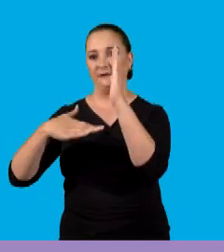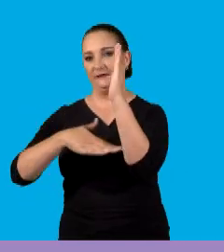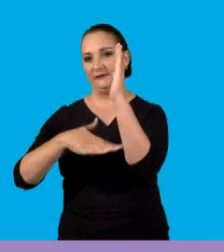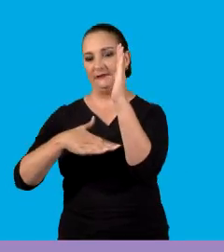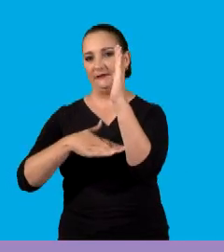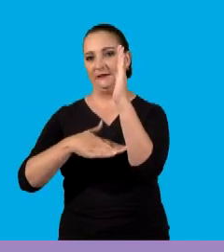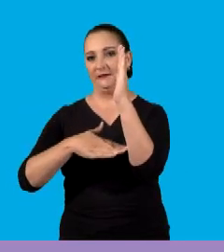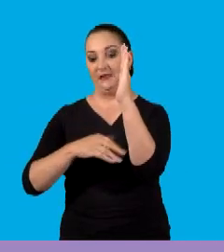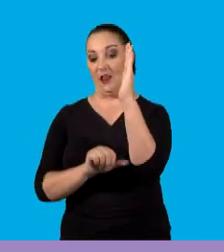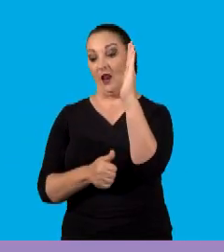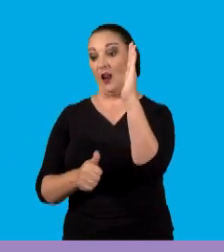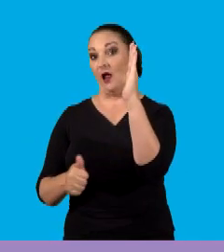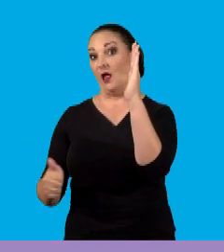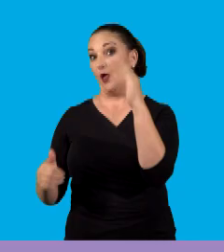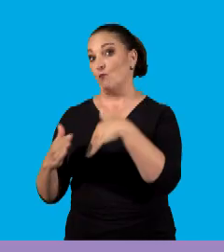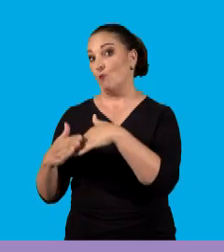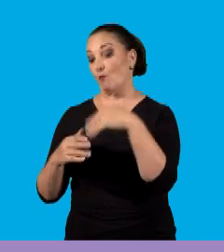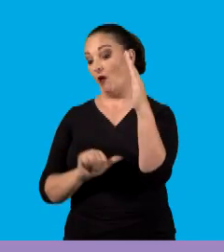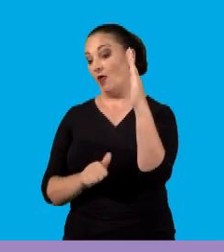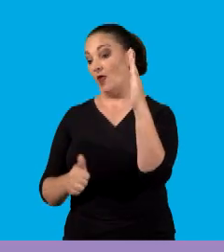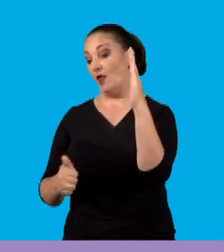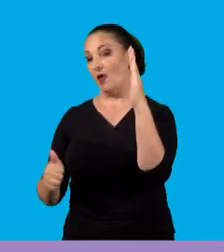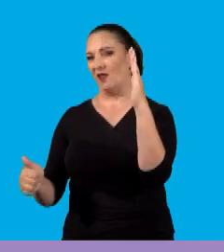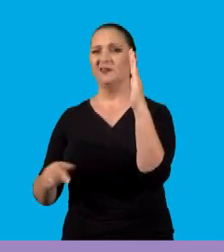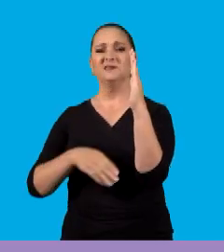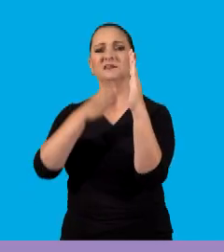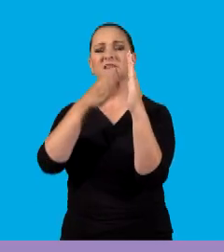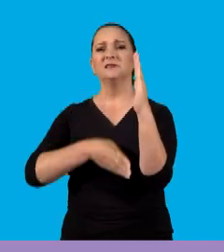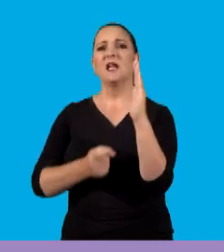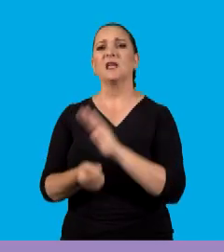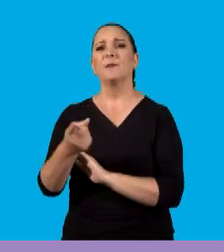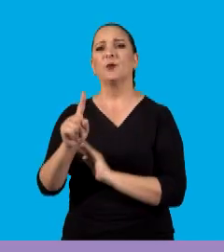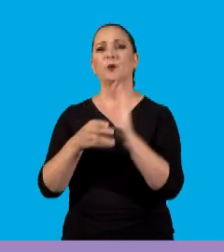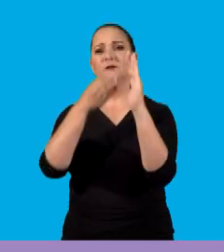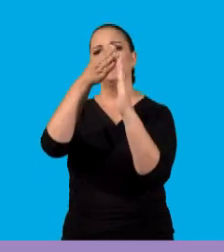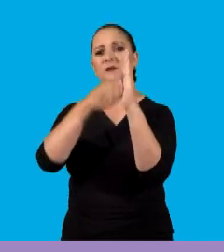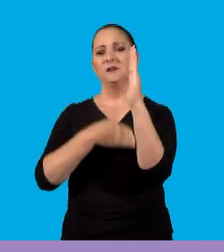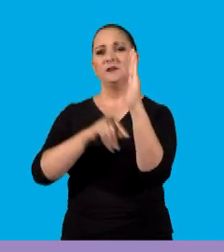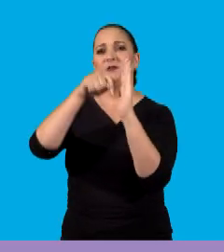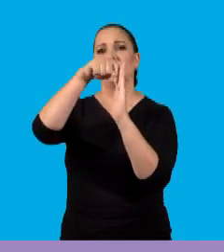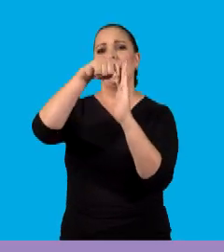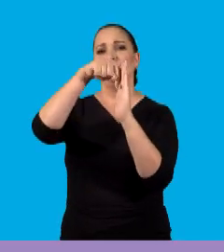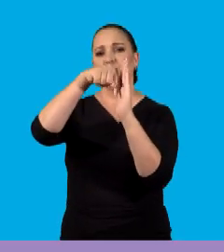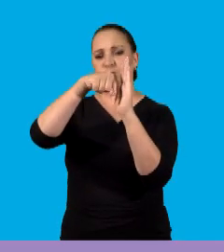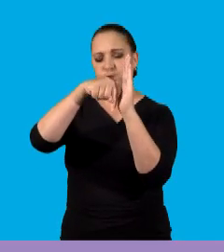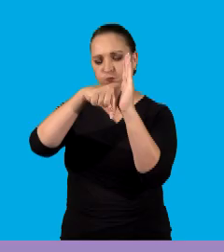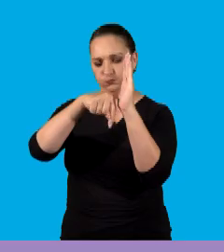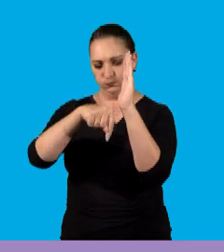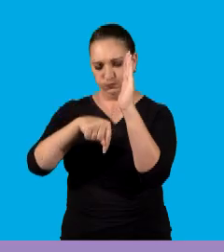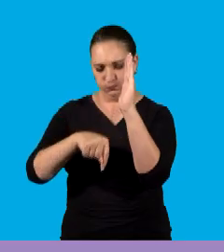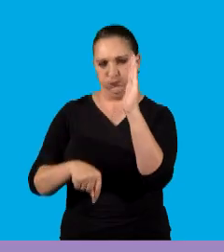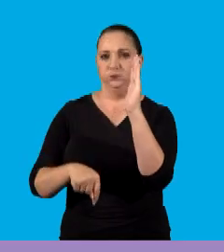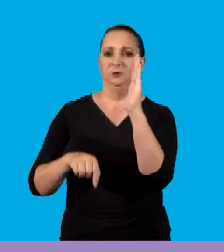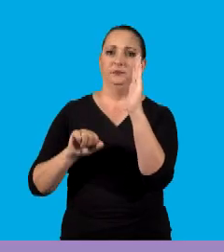we can see that as we are increasing in our horizontal values, what is happening to our vertical values? Yes, they